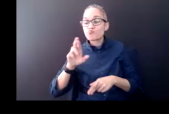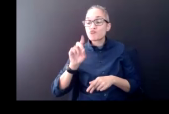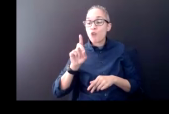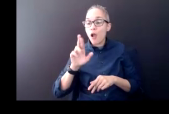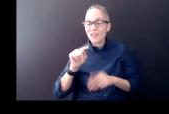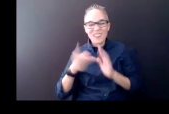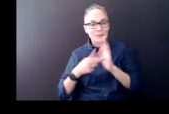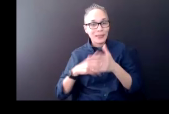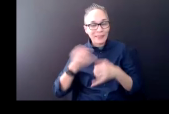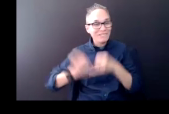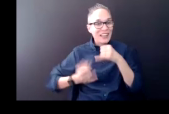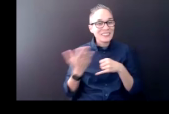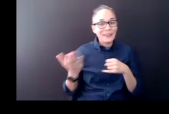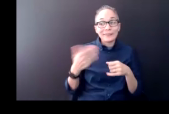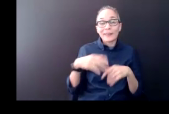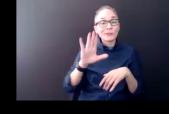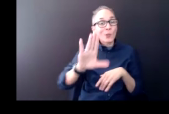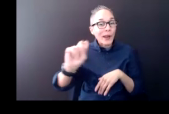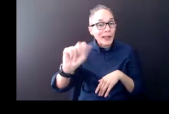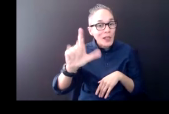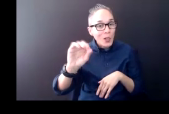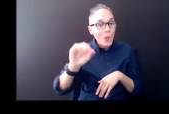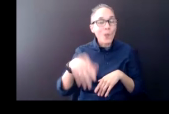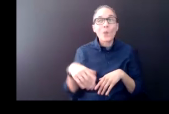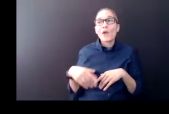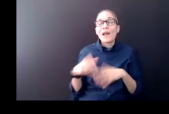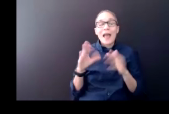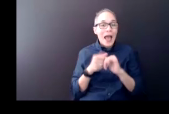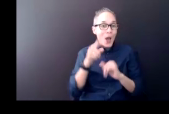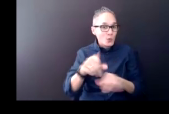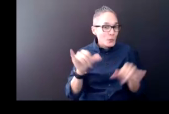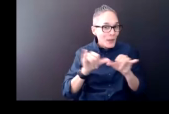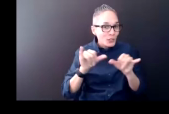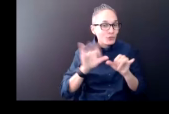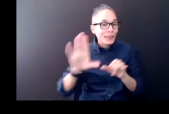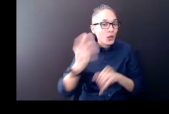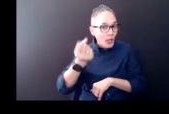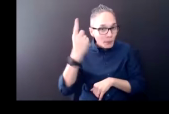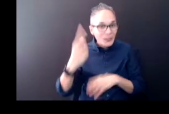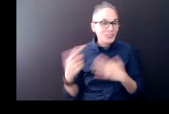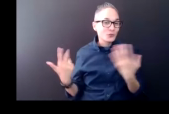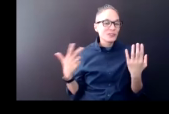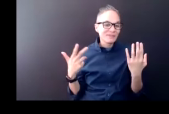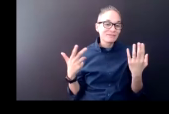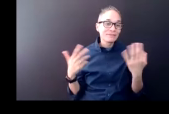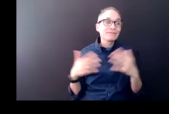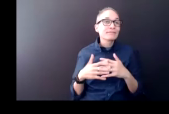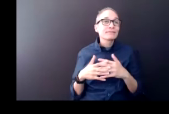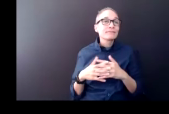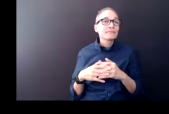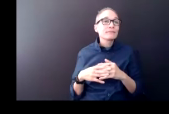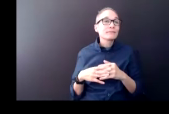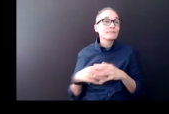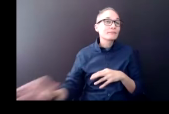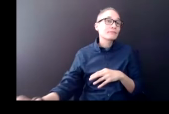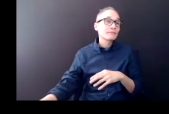right? Like the SLOs, like what do you measure to show that there are comprehension and stuff like that. So